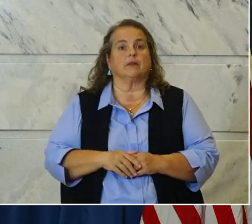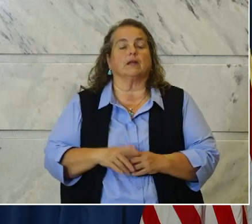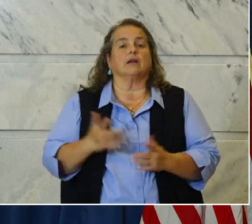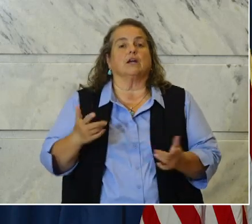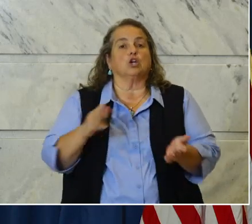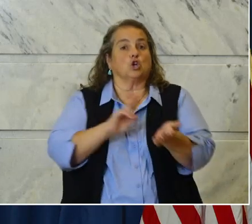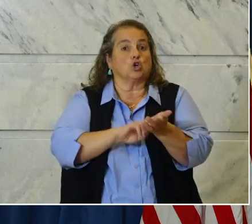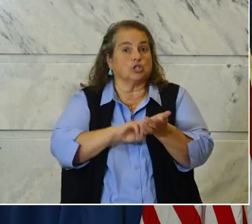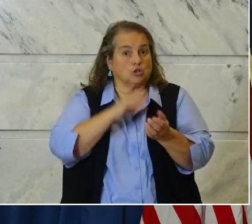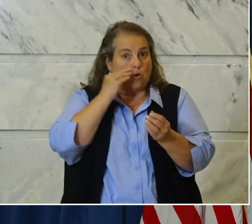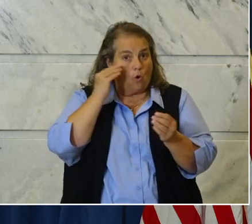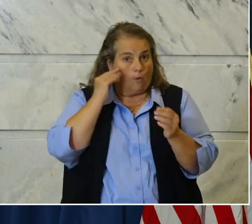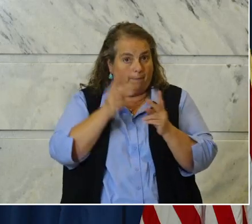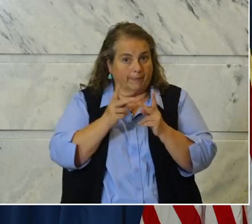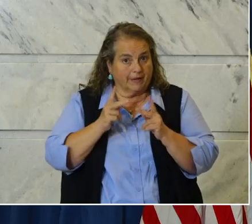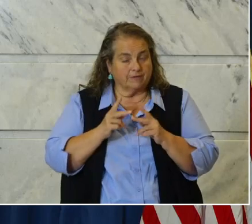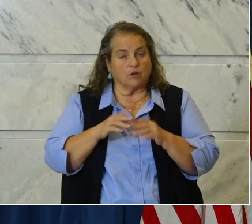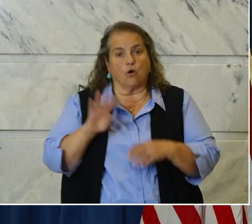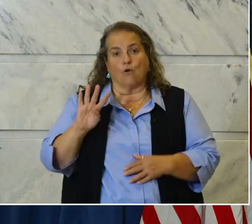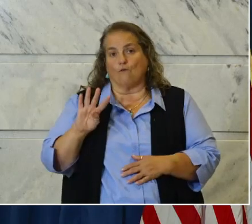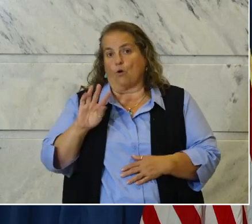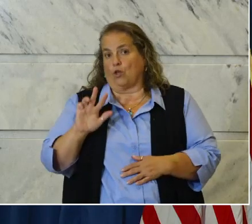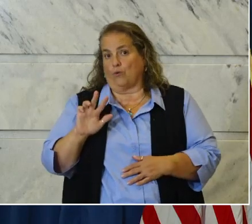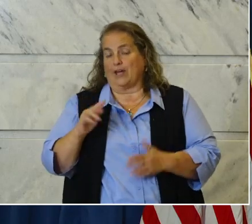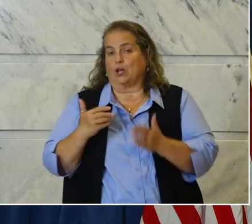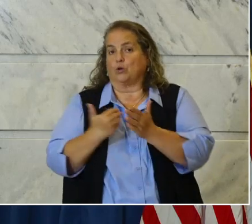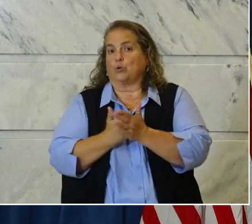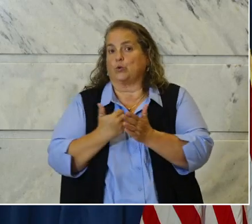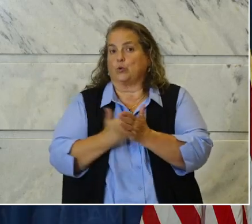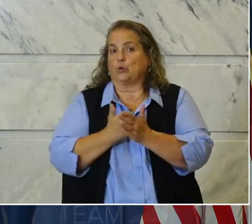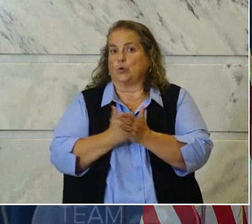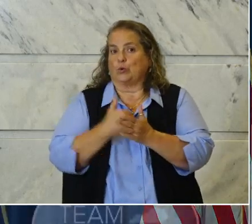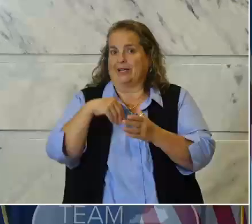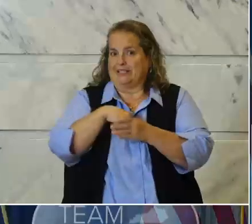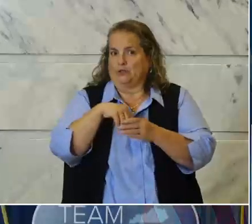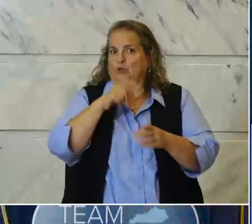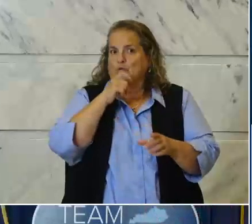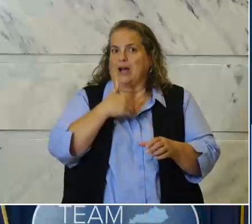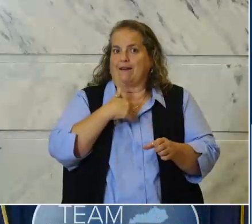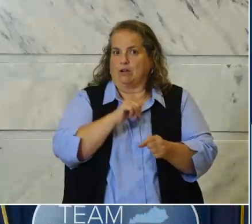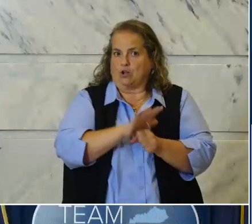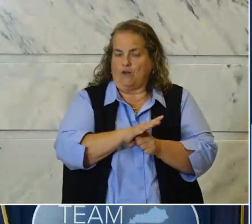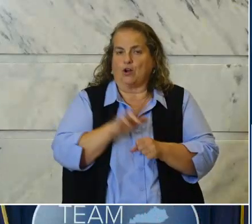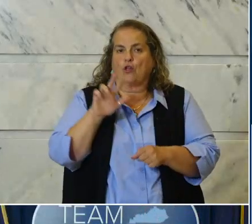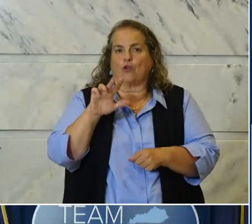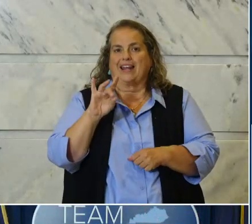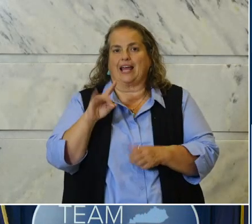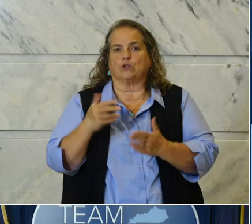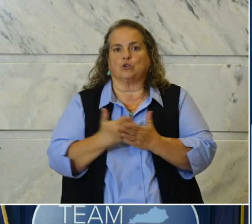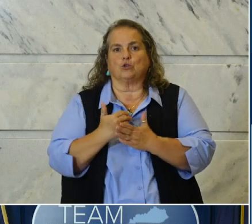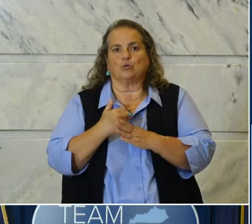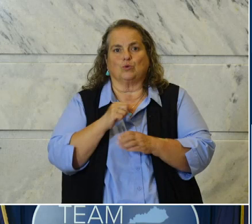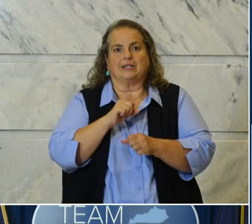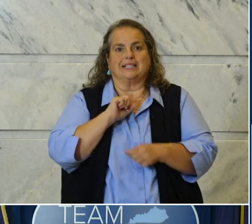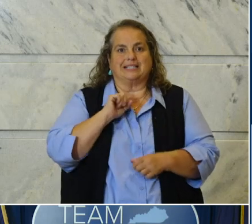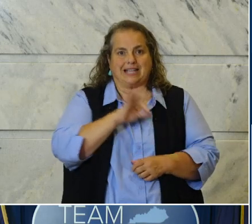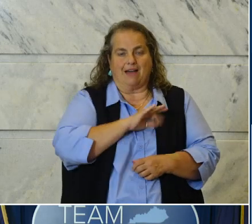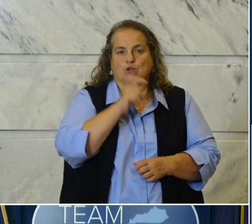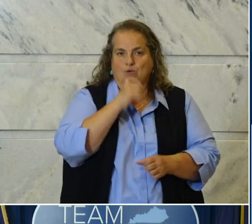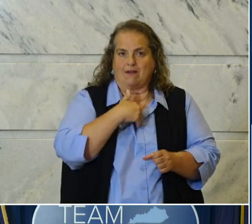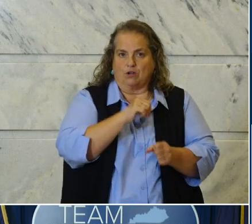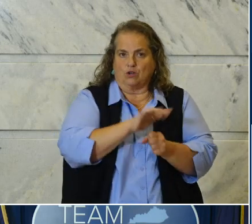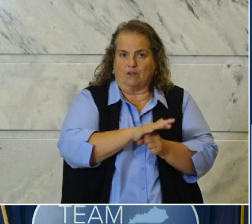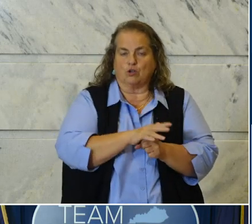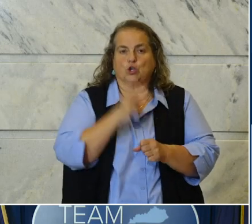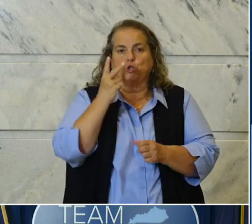care facilities, 43 new residents, 38 new staff, 2 new resident